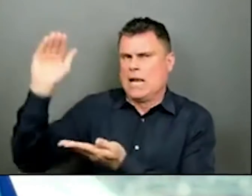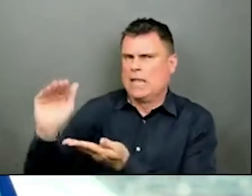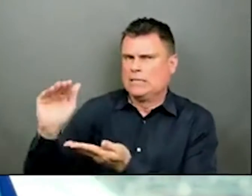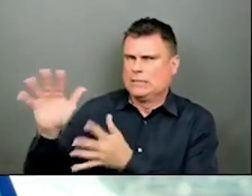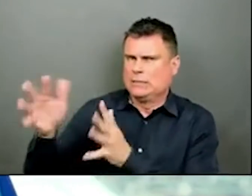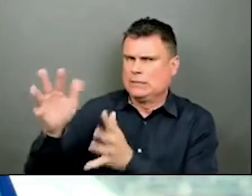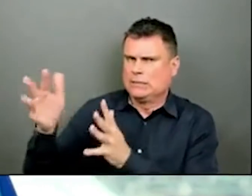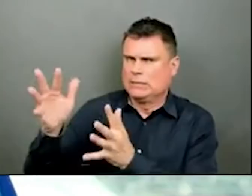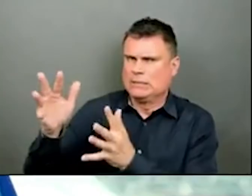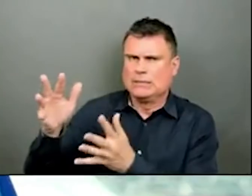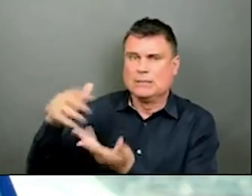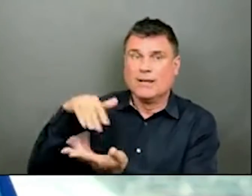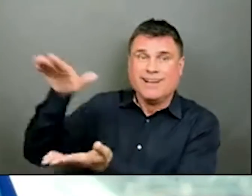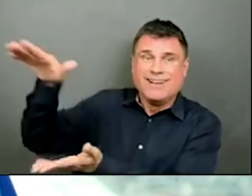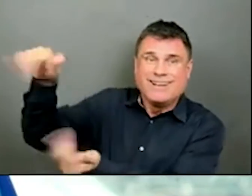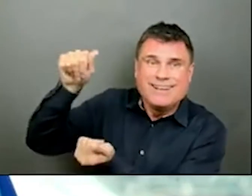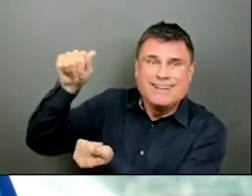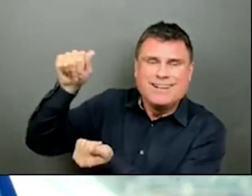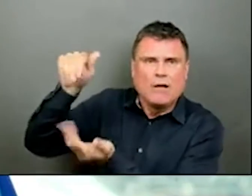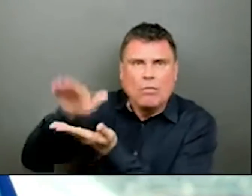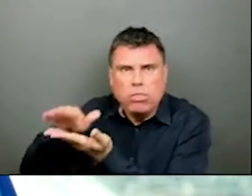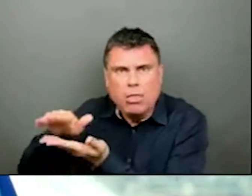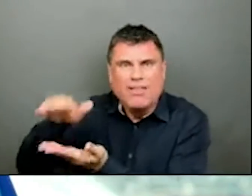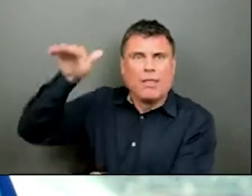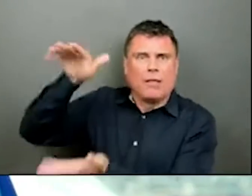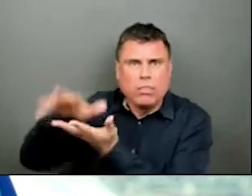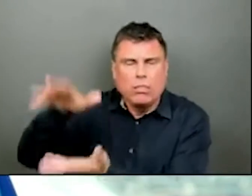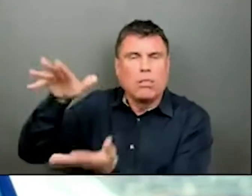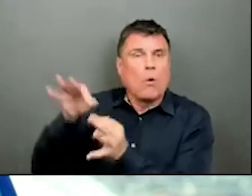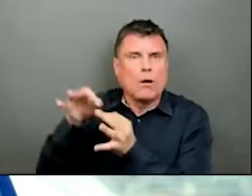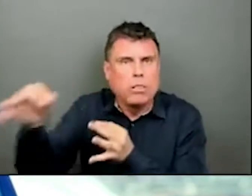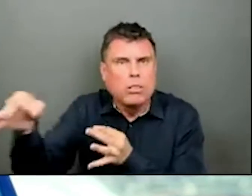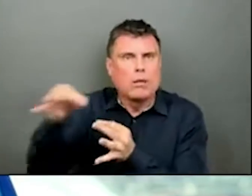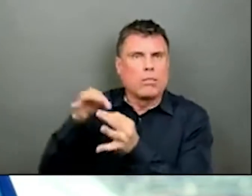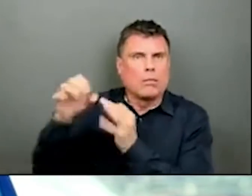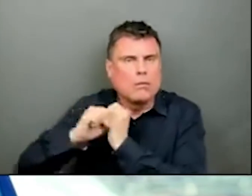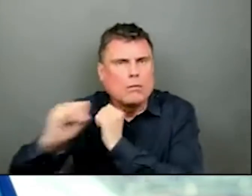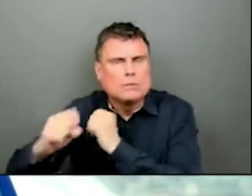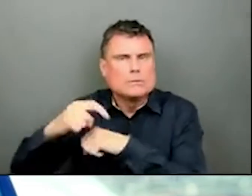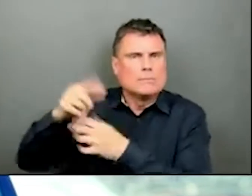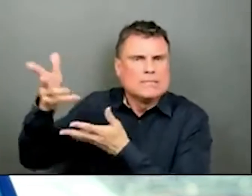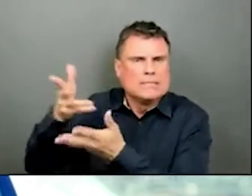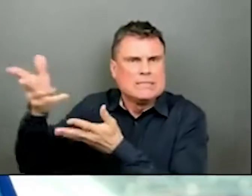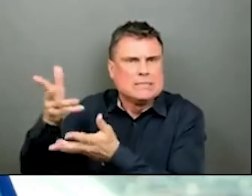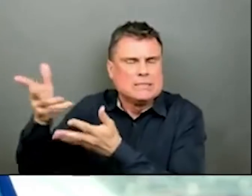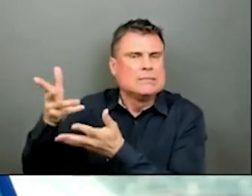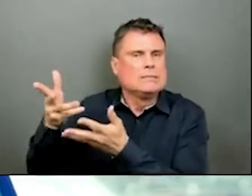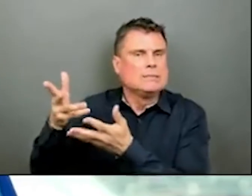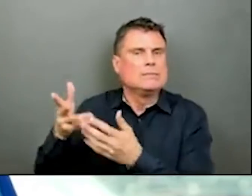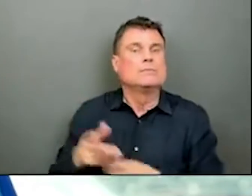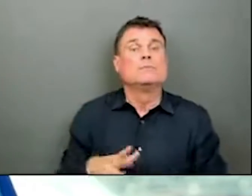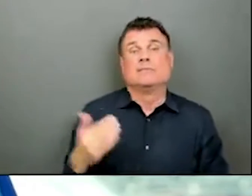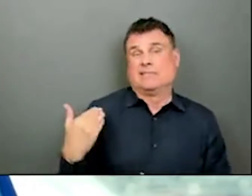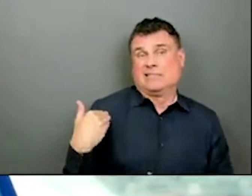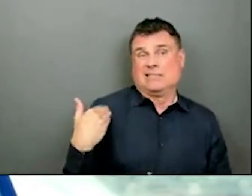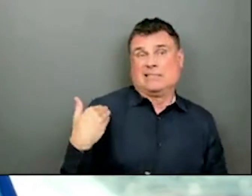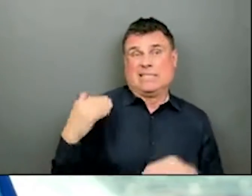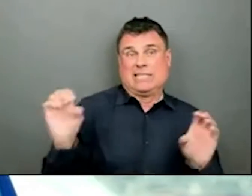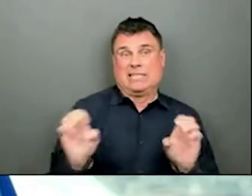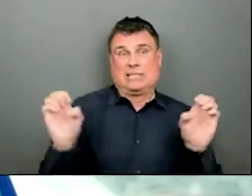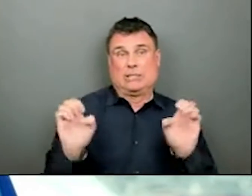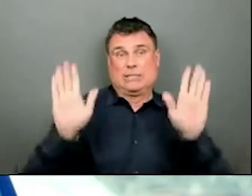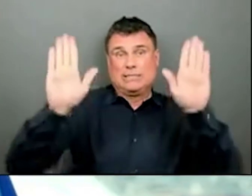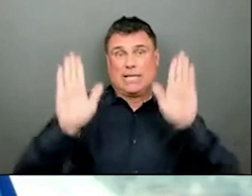the arrival of the Moderna vaccine. And again, we received over the Easter weekend, I think Easter